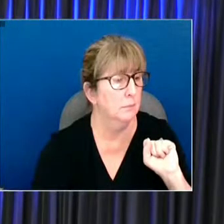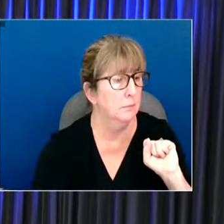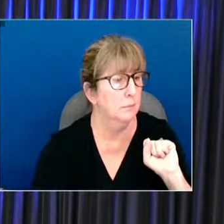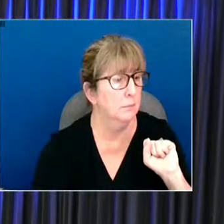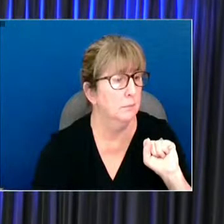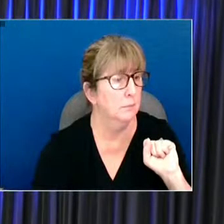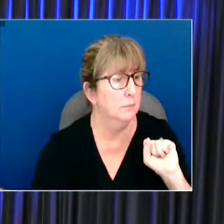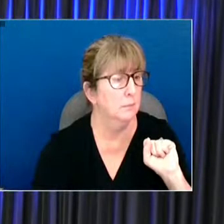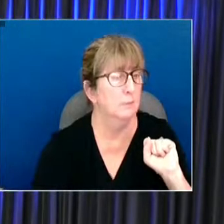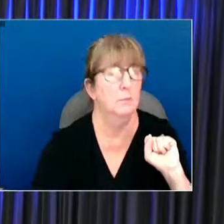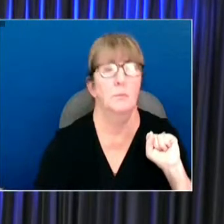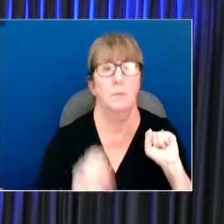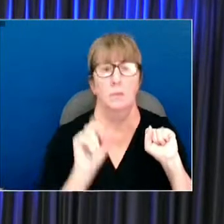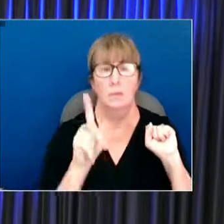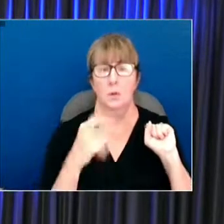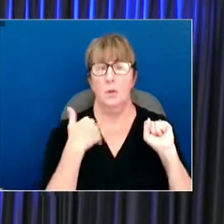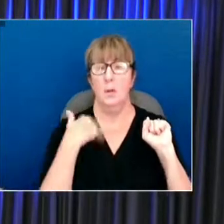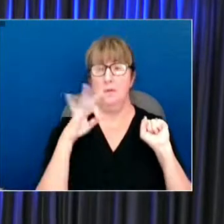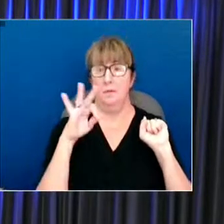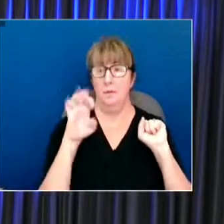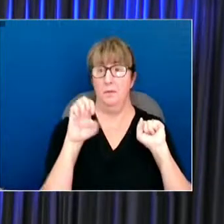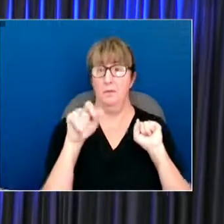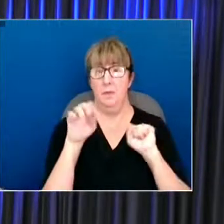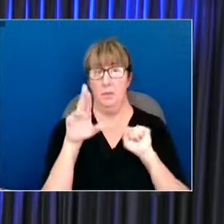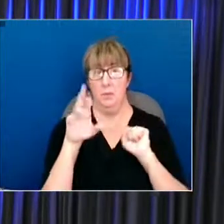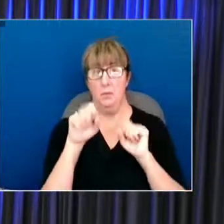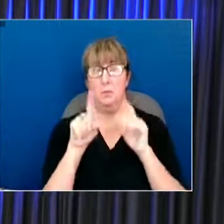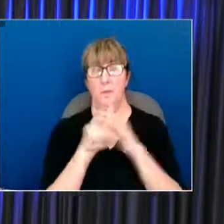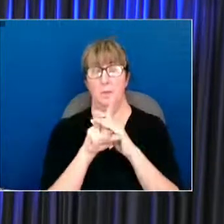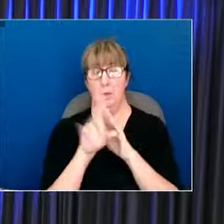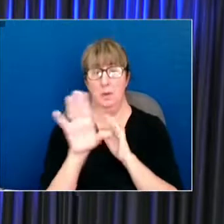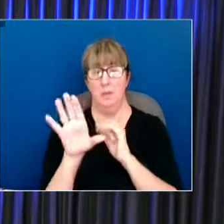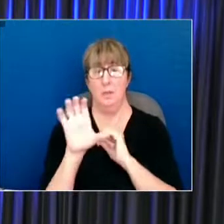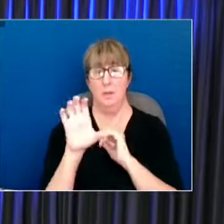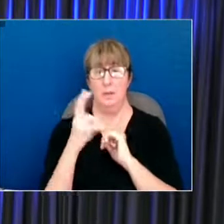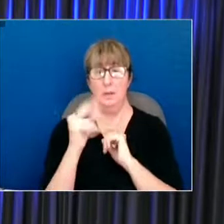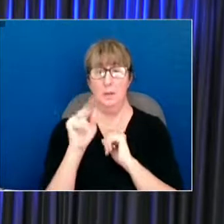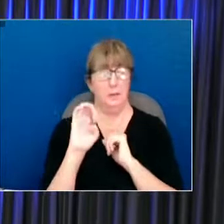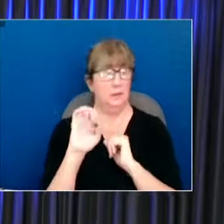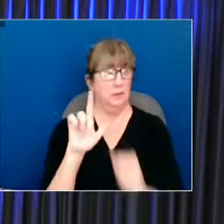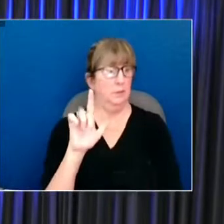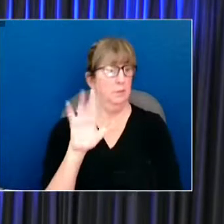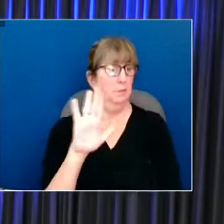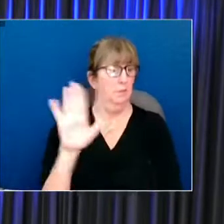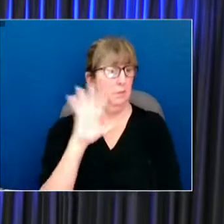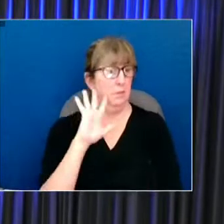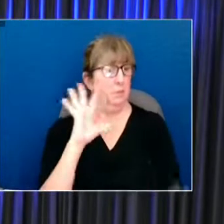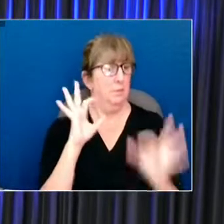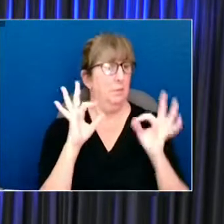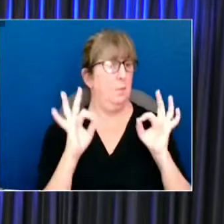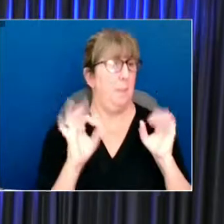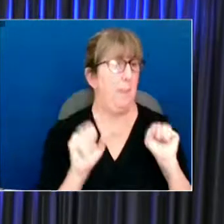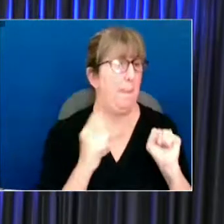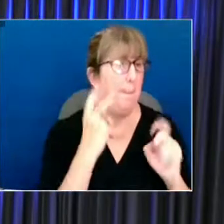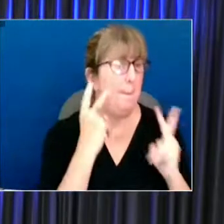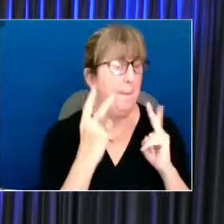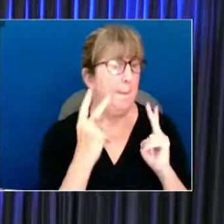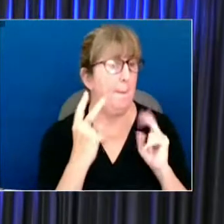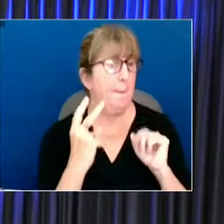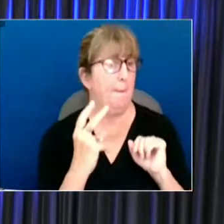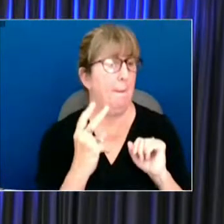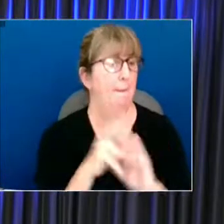in the county's channel at the county's discretion. and you'll be able to see the video,